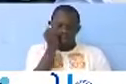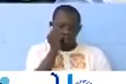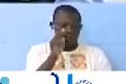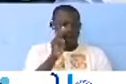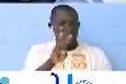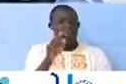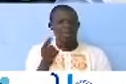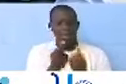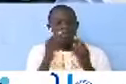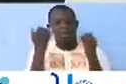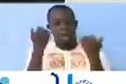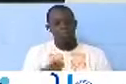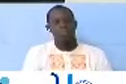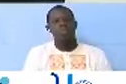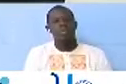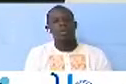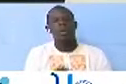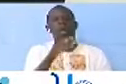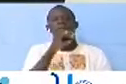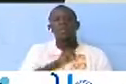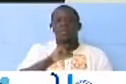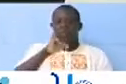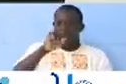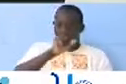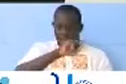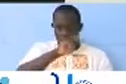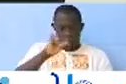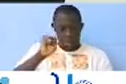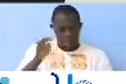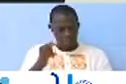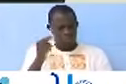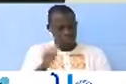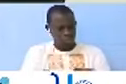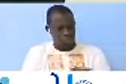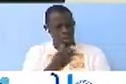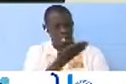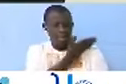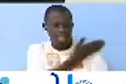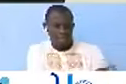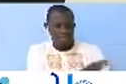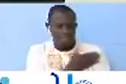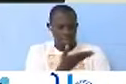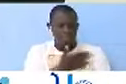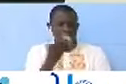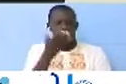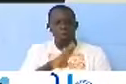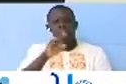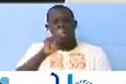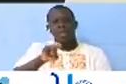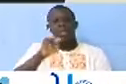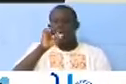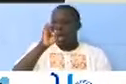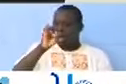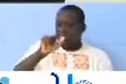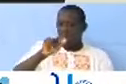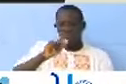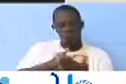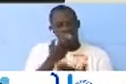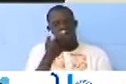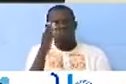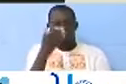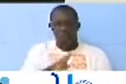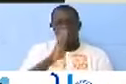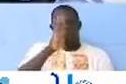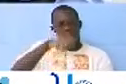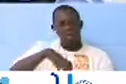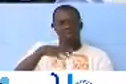that. Mr. Sanneh, was he eventually released? Was Lamin Sanneh eventually released from the NIA or from Maltu? Mr.